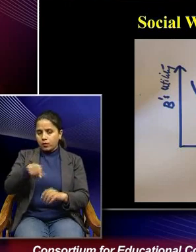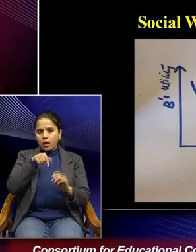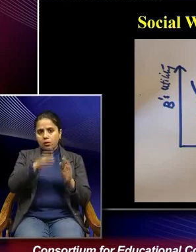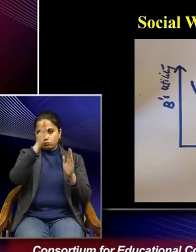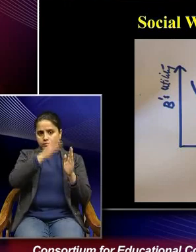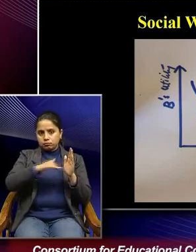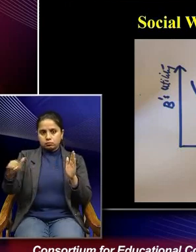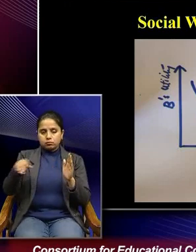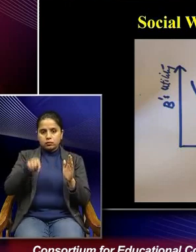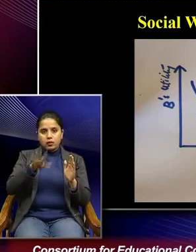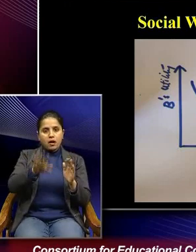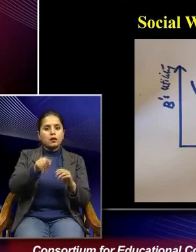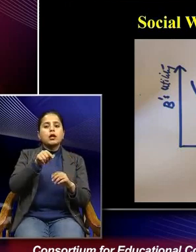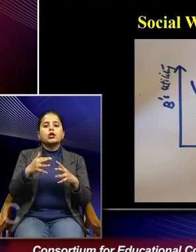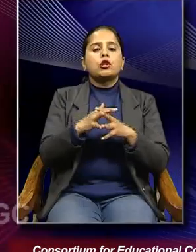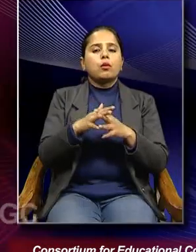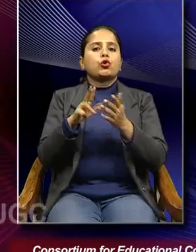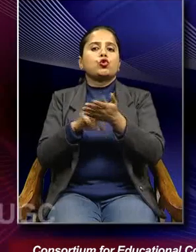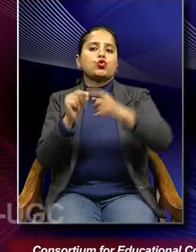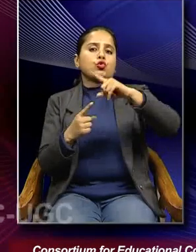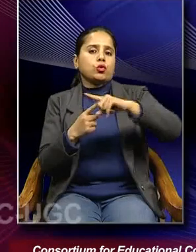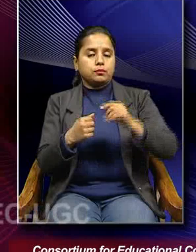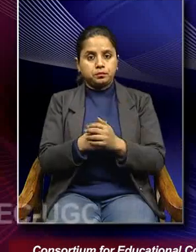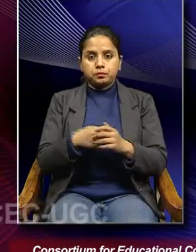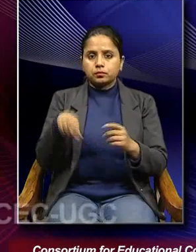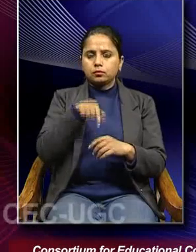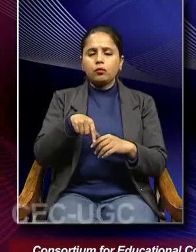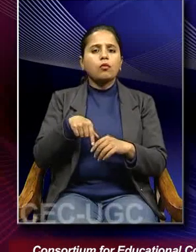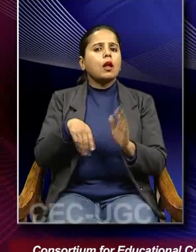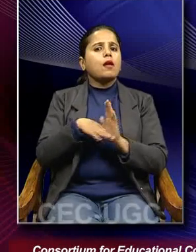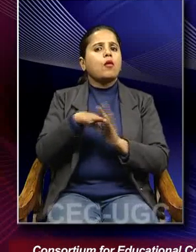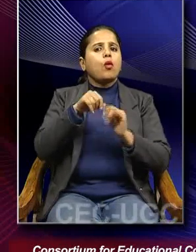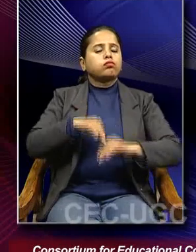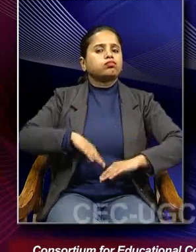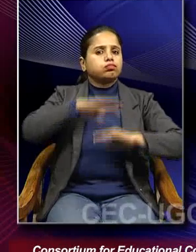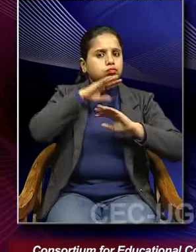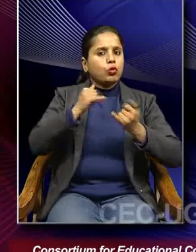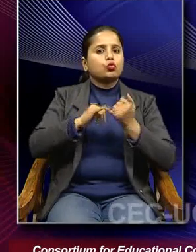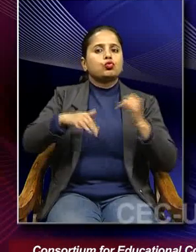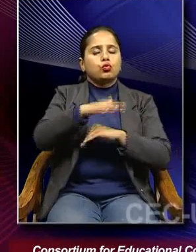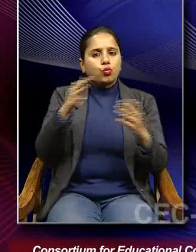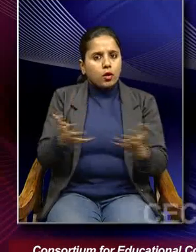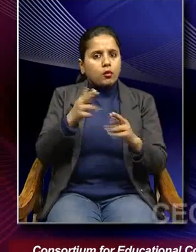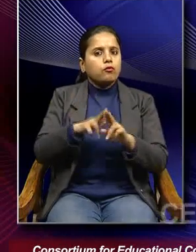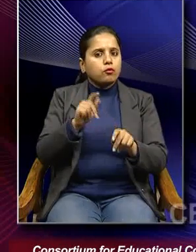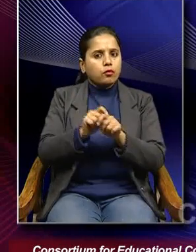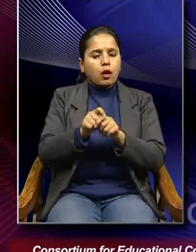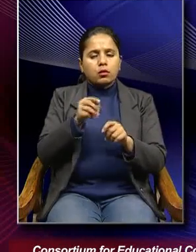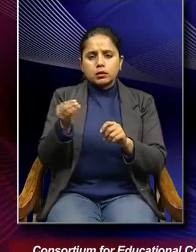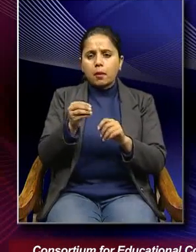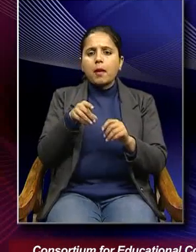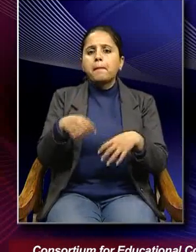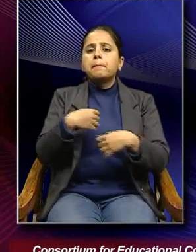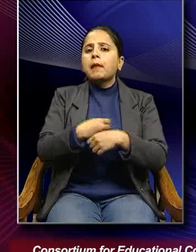graph of W naught. So the level of satisfaction of the social welfare function generated by combinations